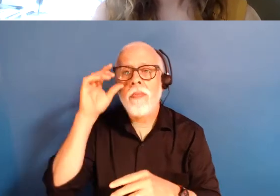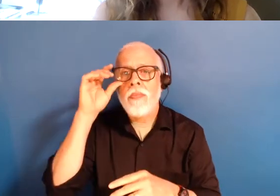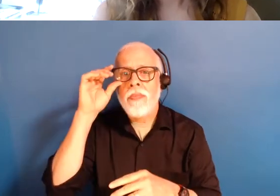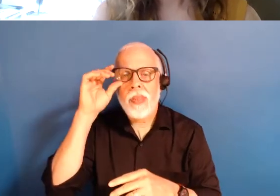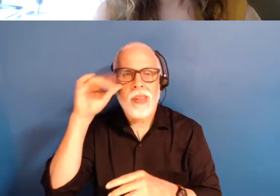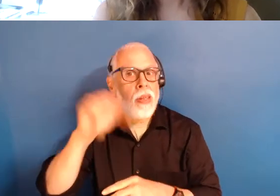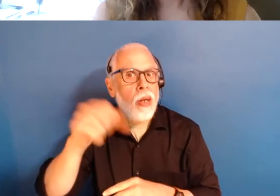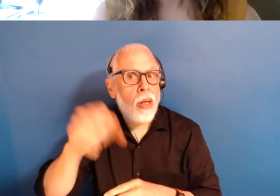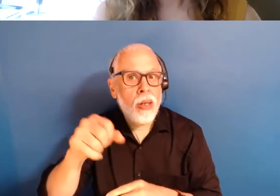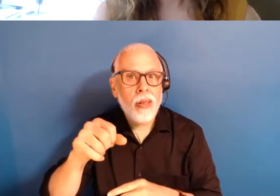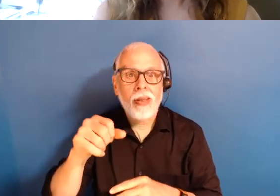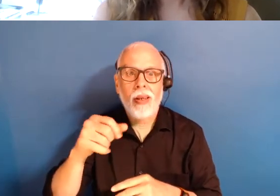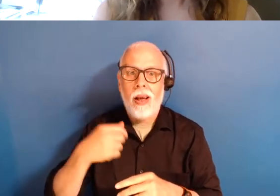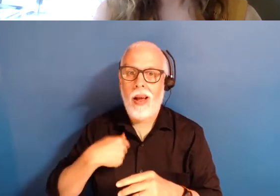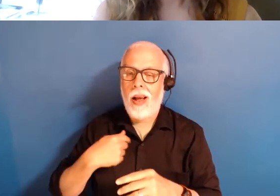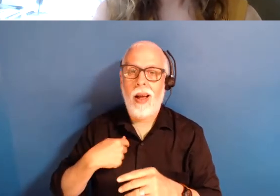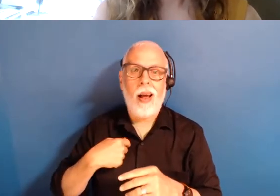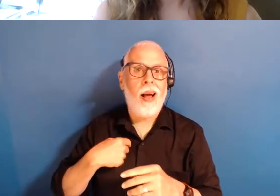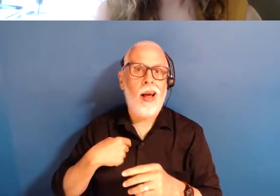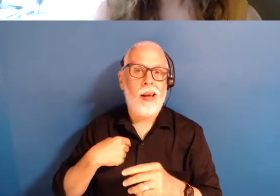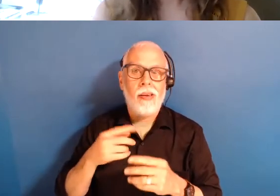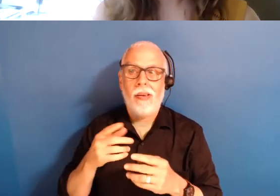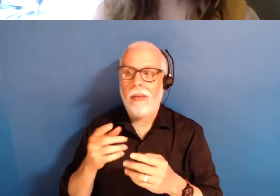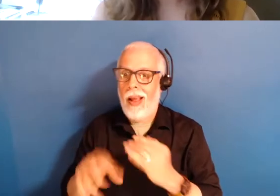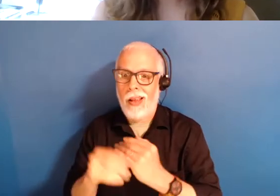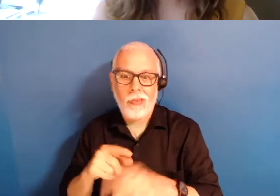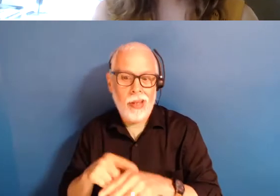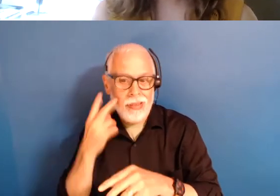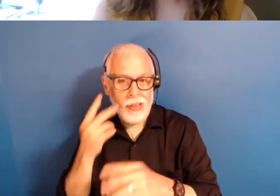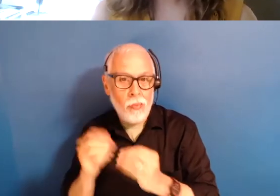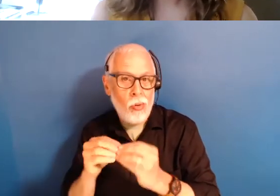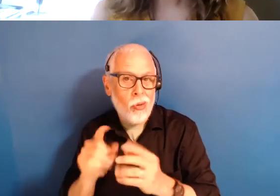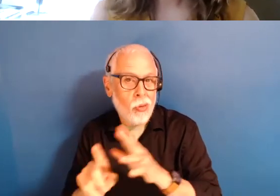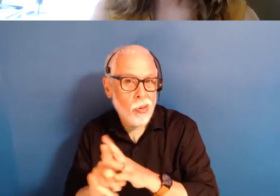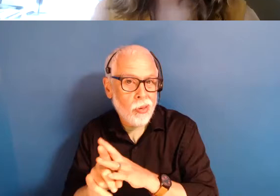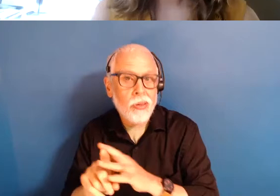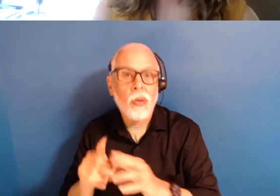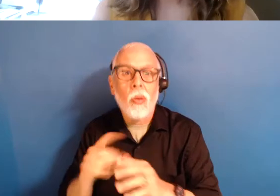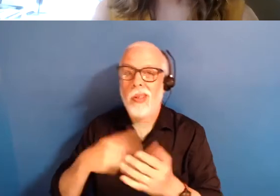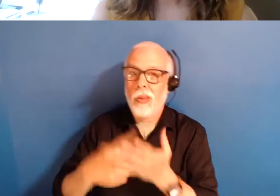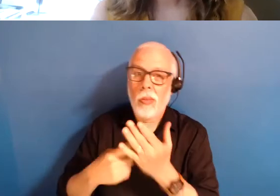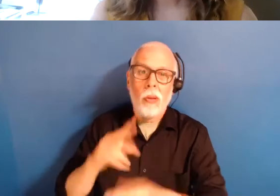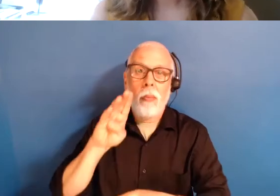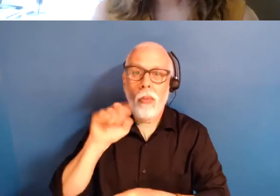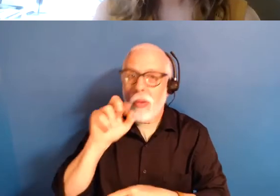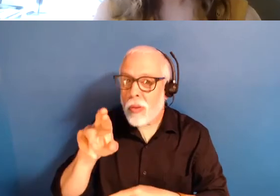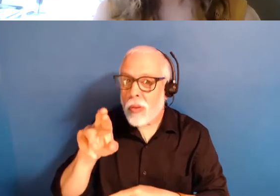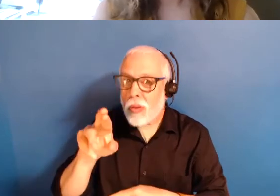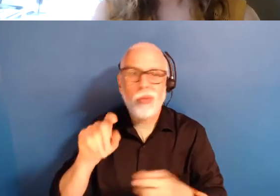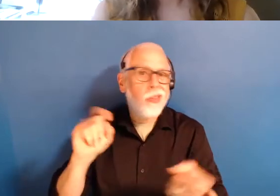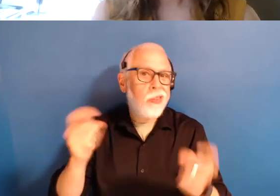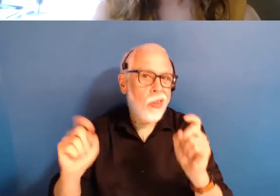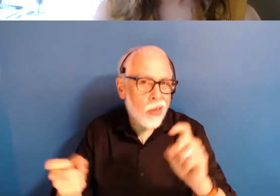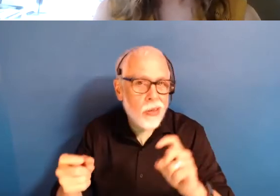Yeah, and I'll fill some time while we're waiting for that. So we talked about boosters and how things change, and